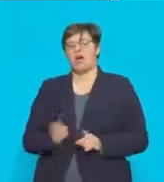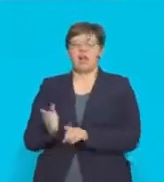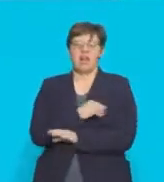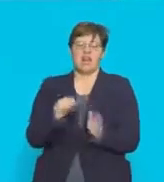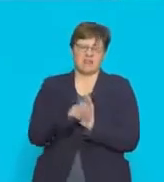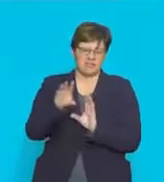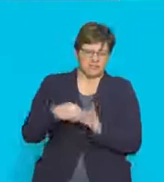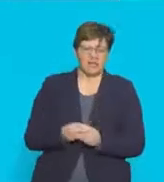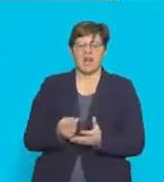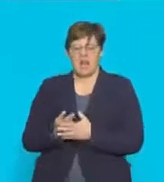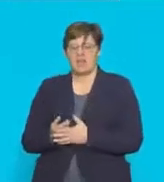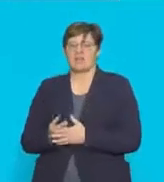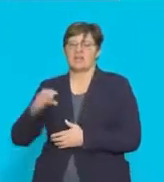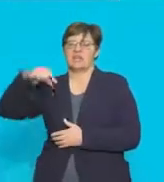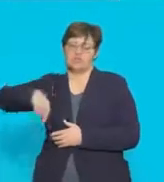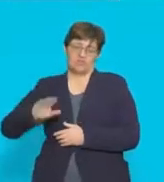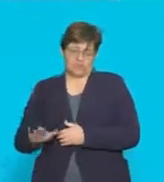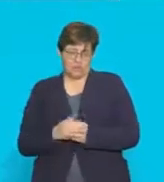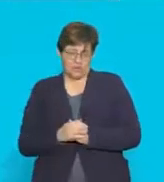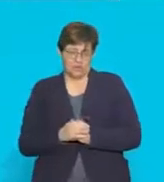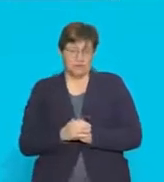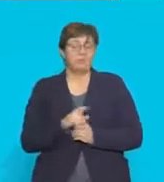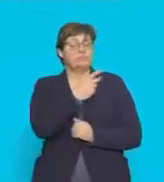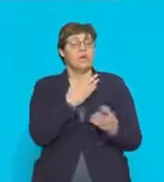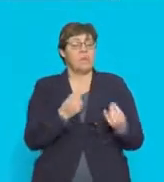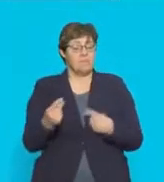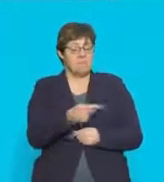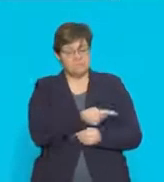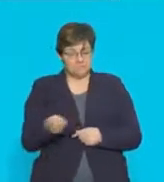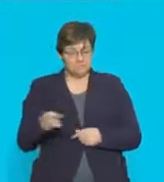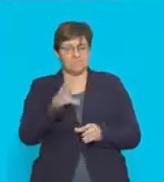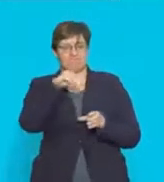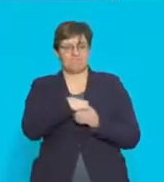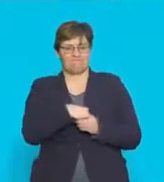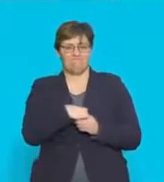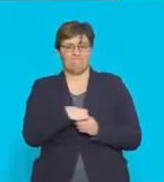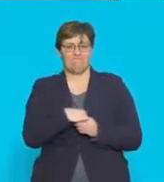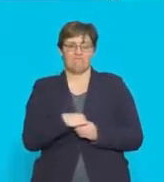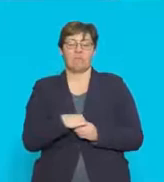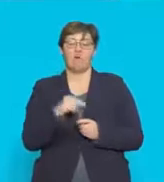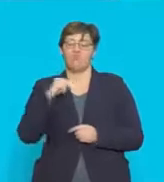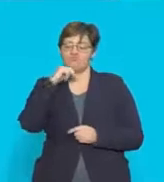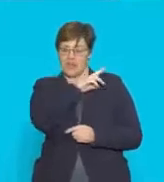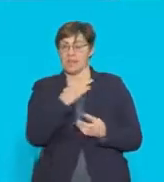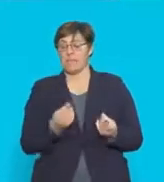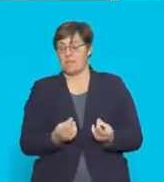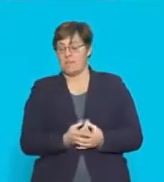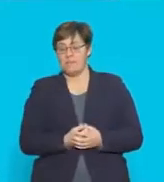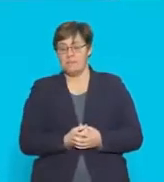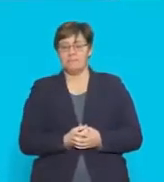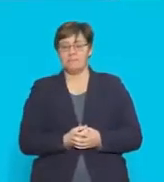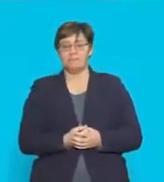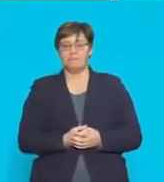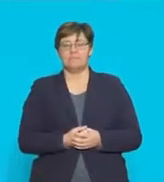numbers. And all of these numbers fall within what we call real numbers. But now, we also